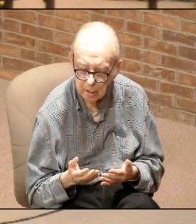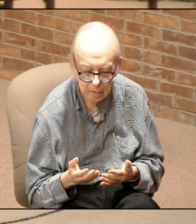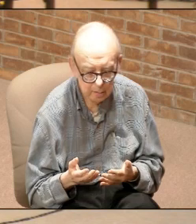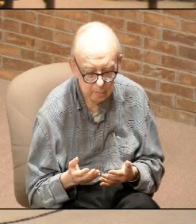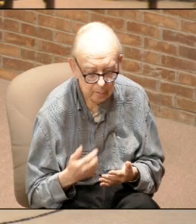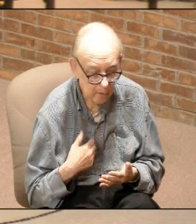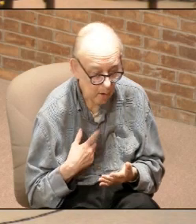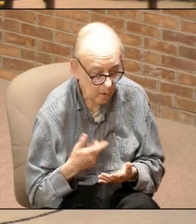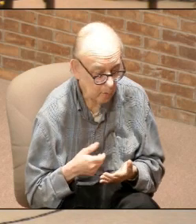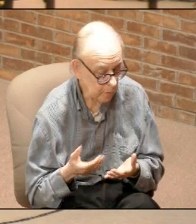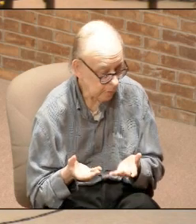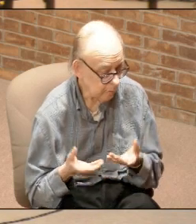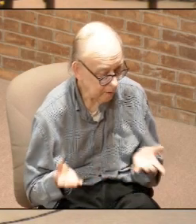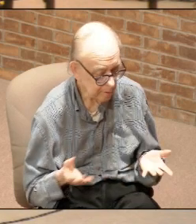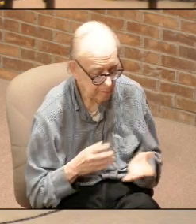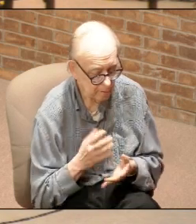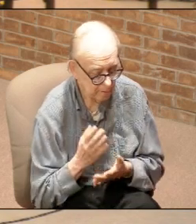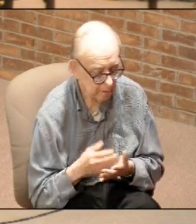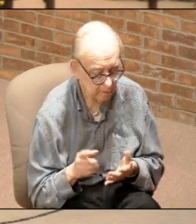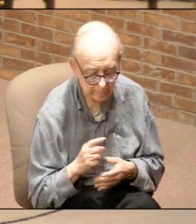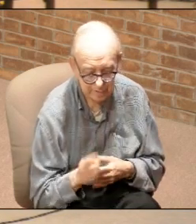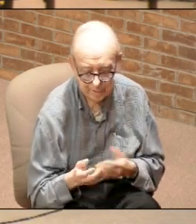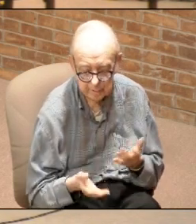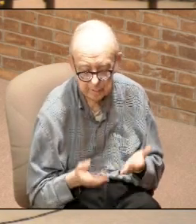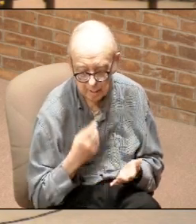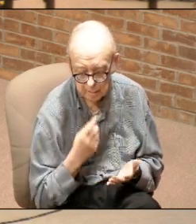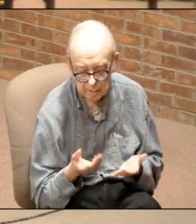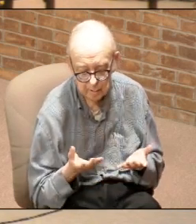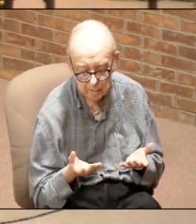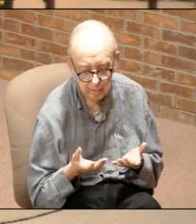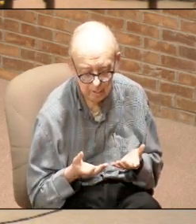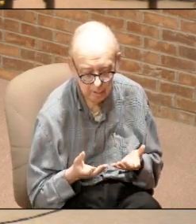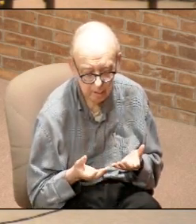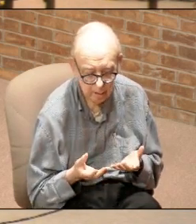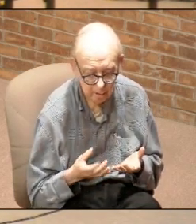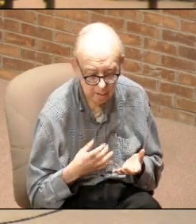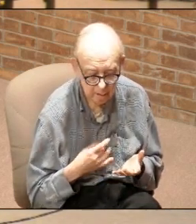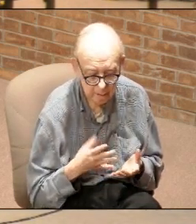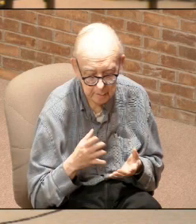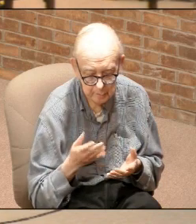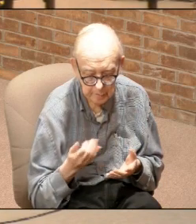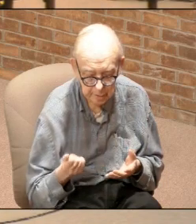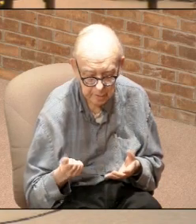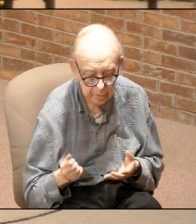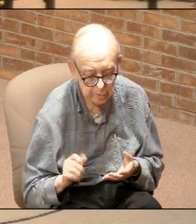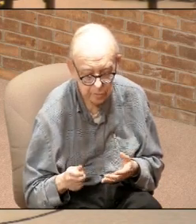what would you like some of you would probably say well i would i would like a better job